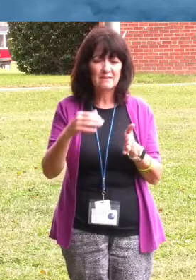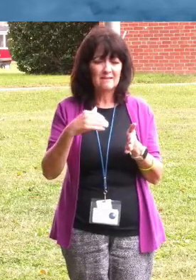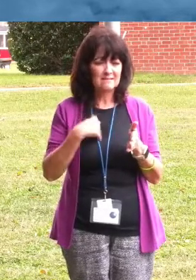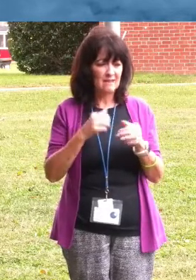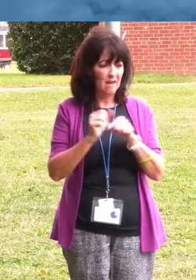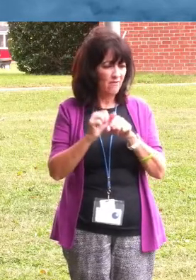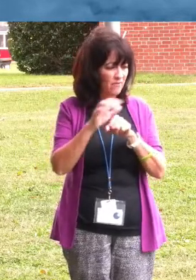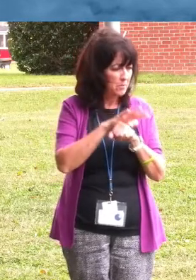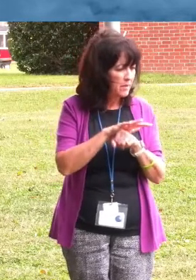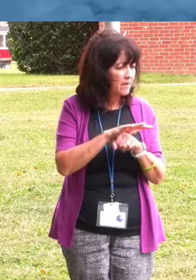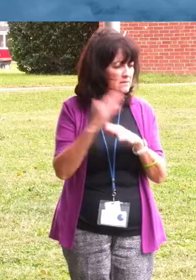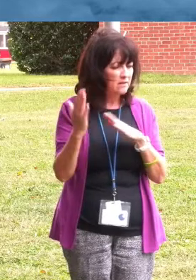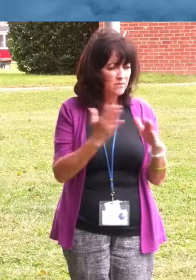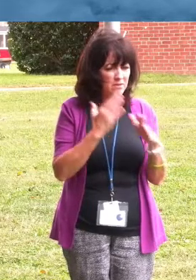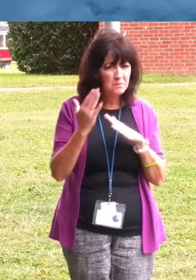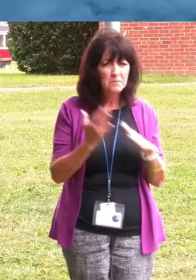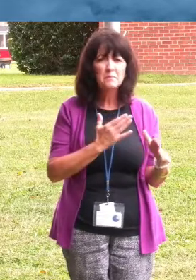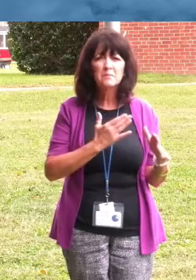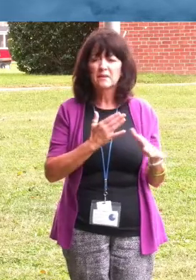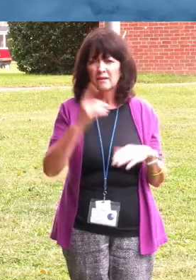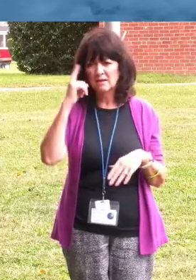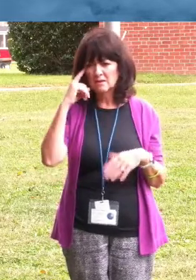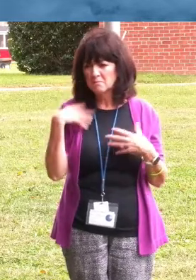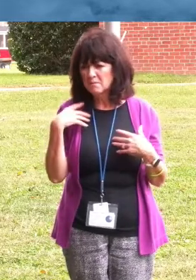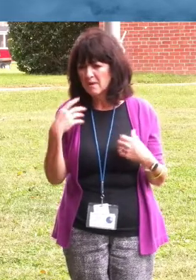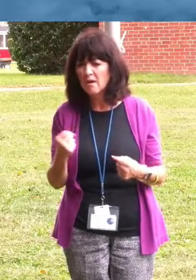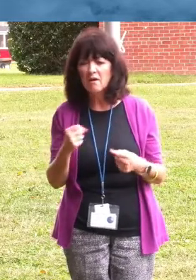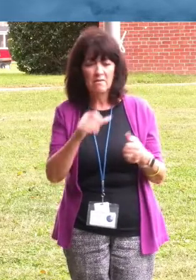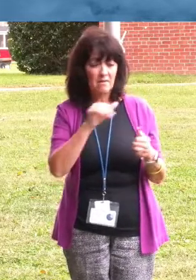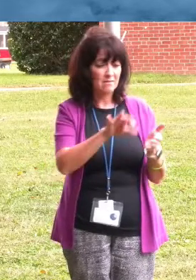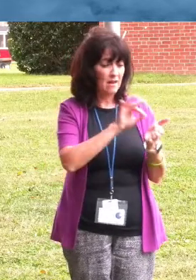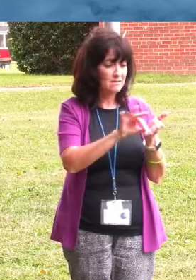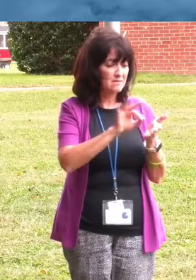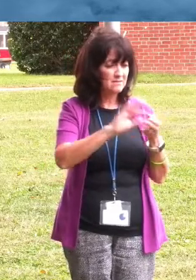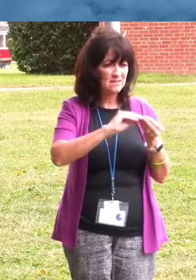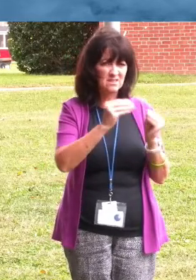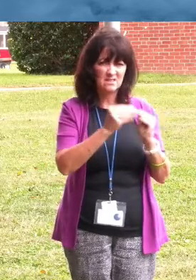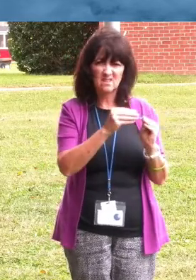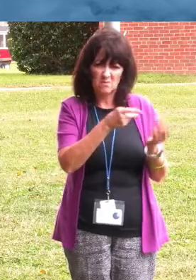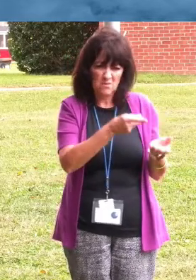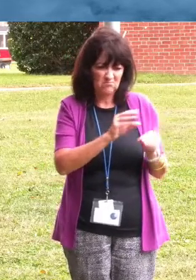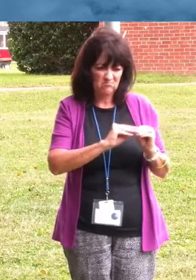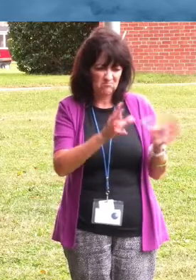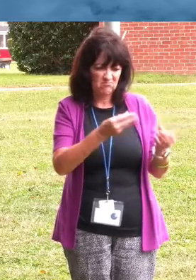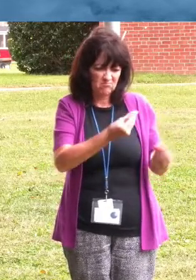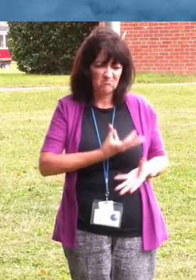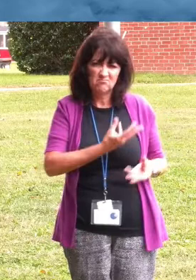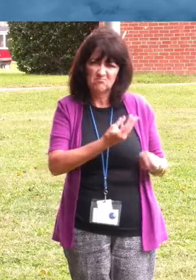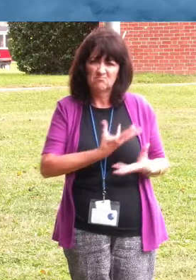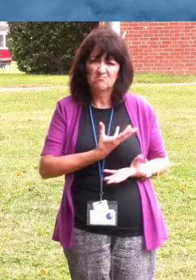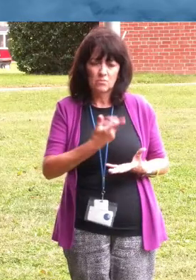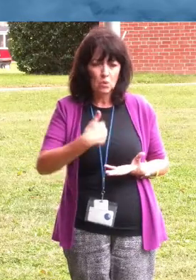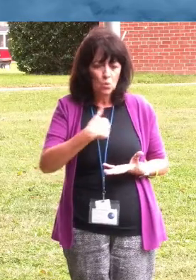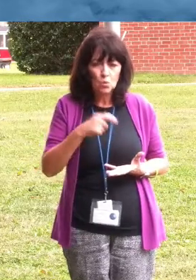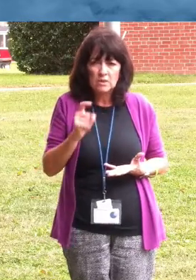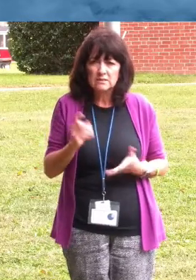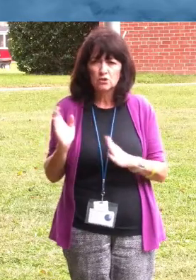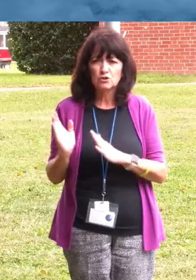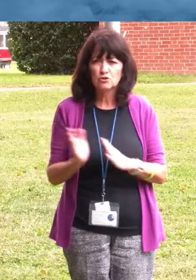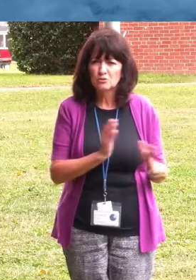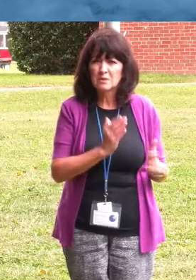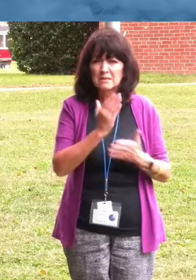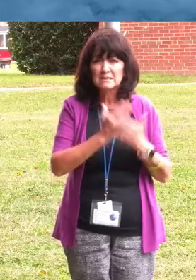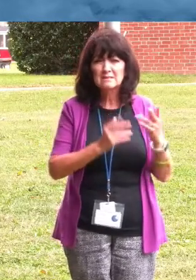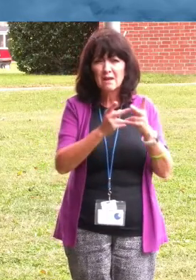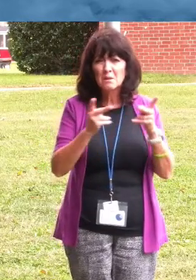that you each and every one have done. We've got the census telling us we've got to be prepared here in Delaware. We had to close and shutter the doors of